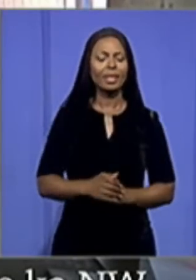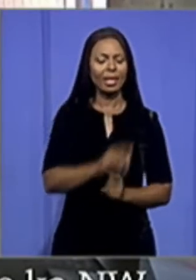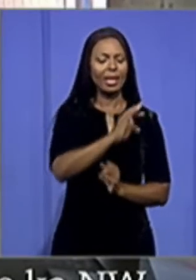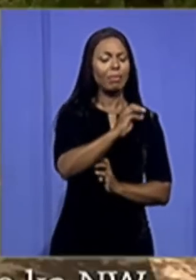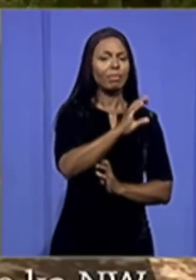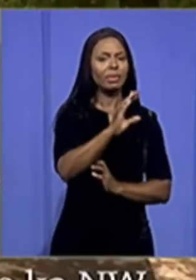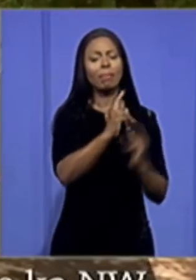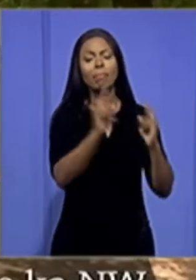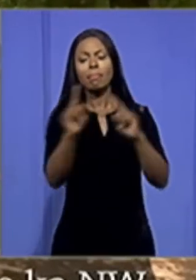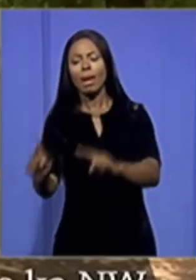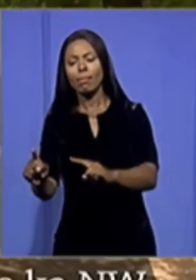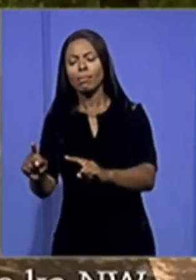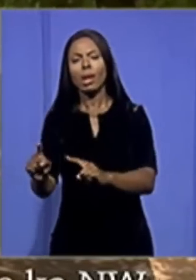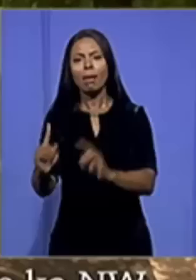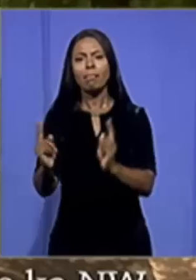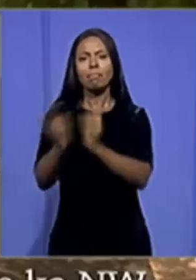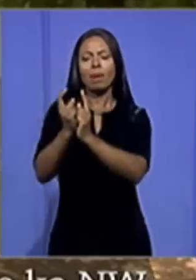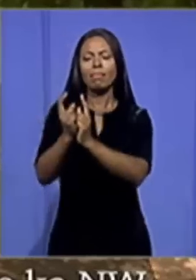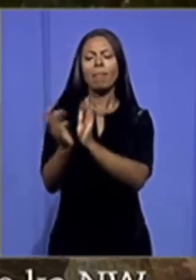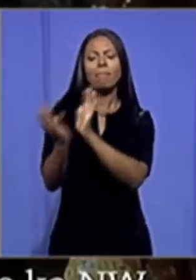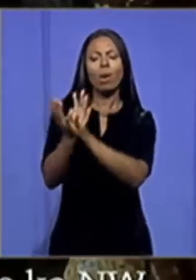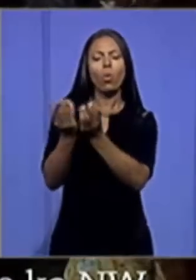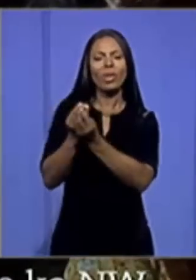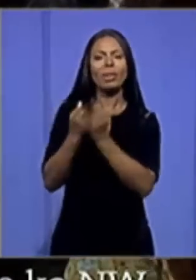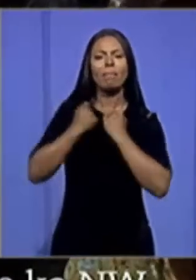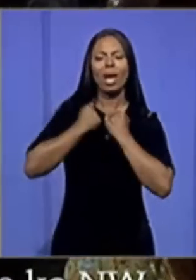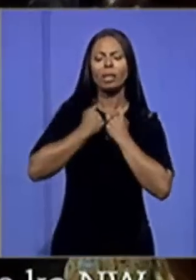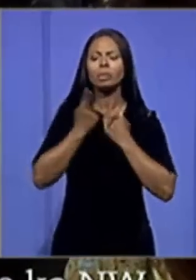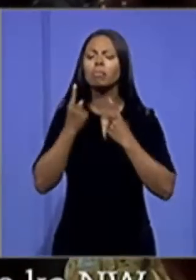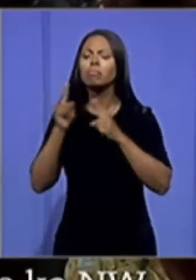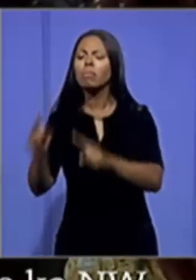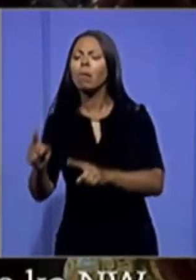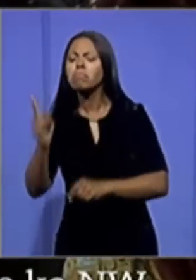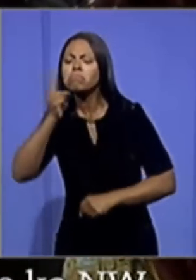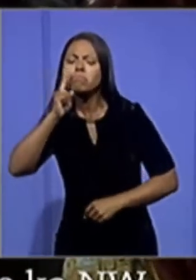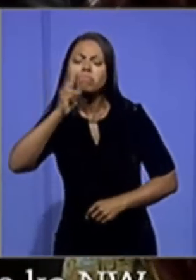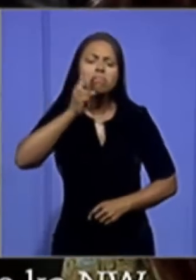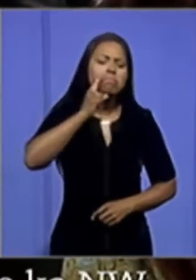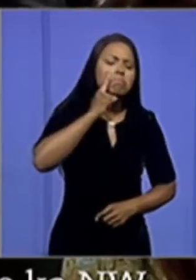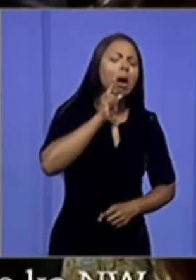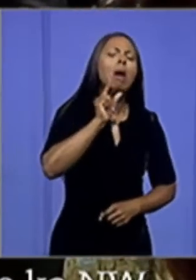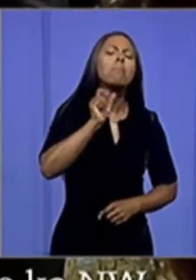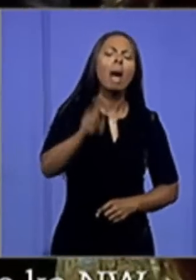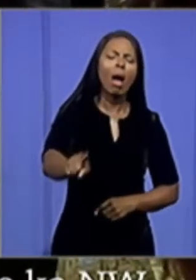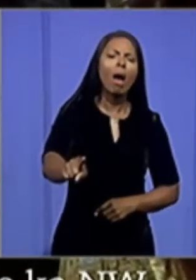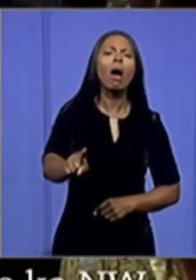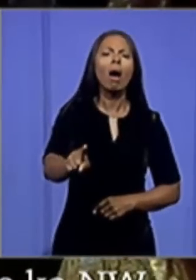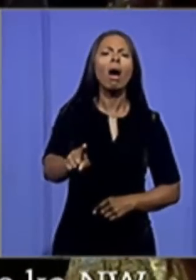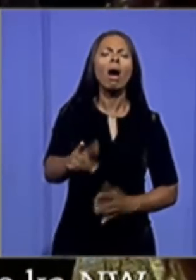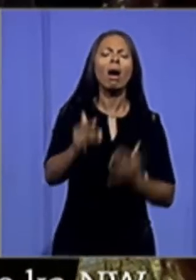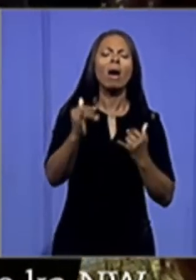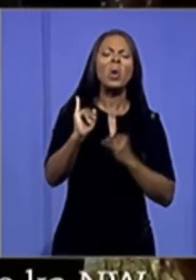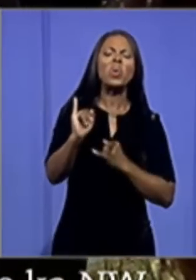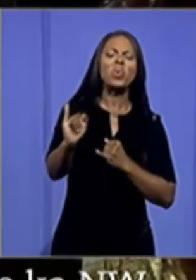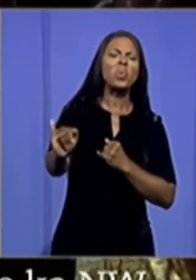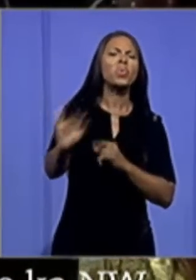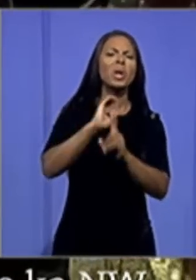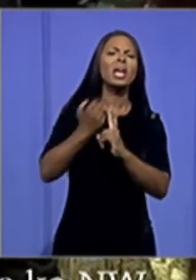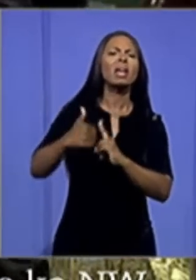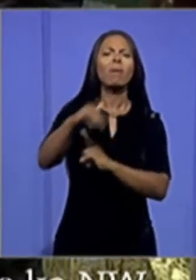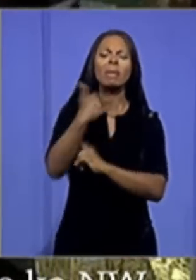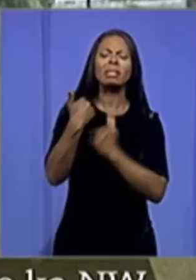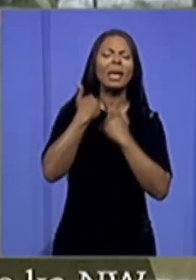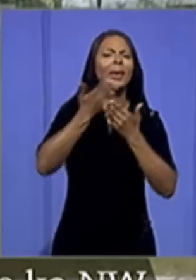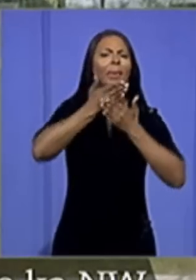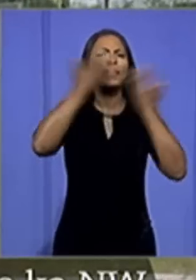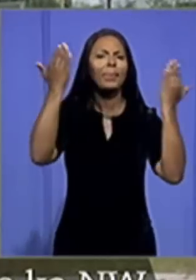le batsadi go lekola seemo sa sekolo. Mme Mutsumi o koneseditse ka gore ga go matshwanedi gore barutwana ba tsenele dithuto mo maemong